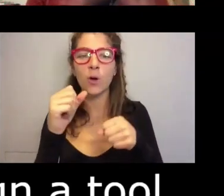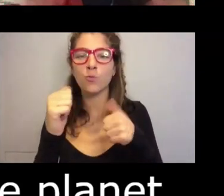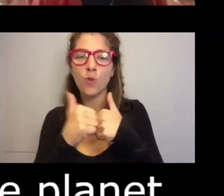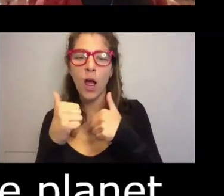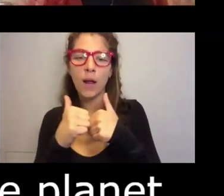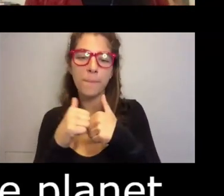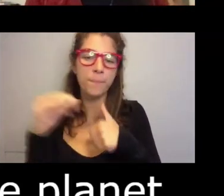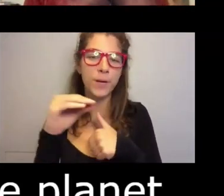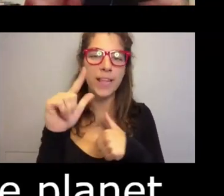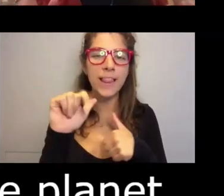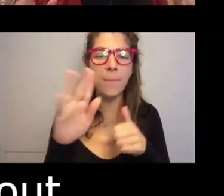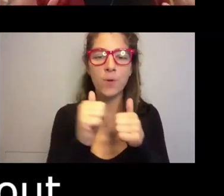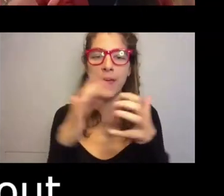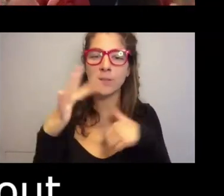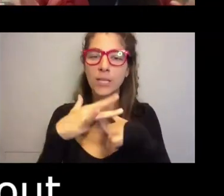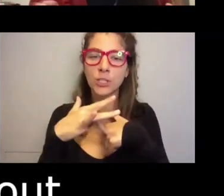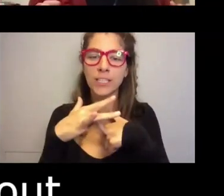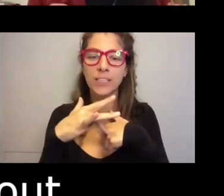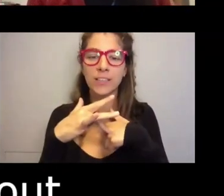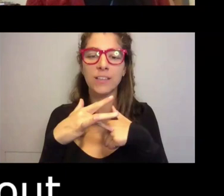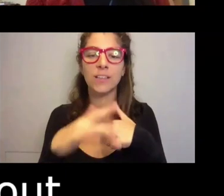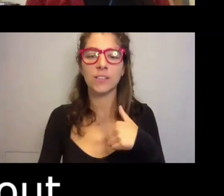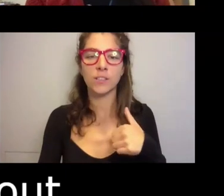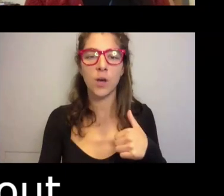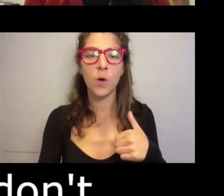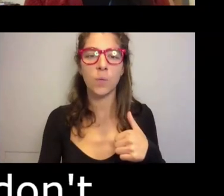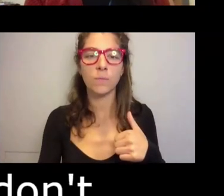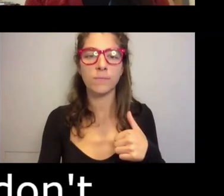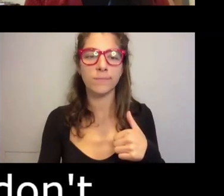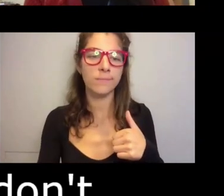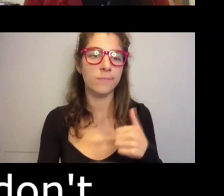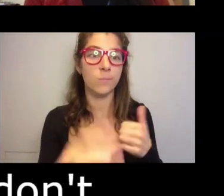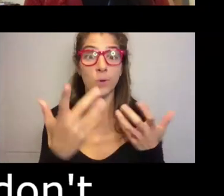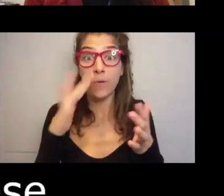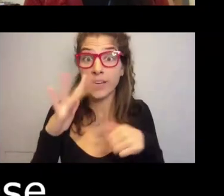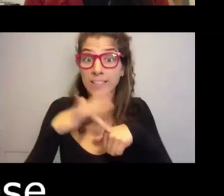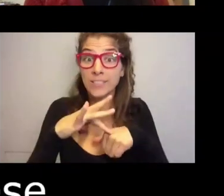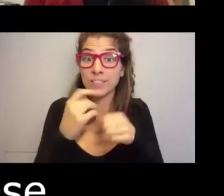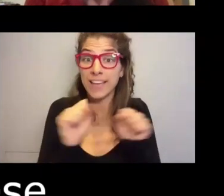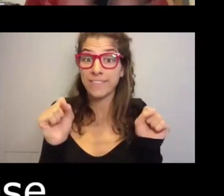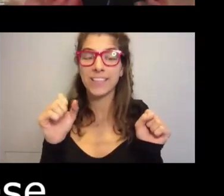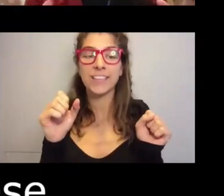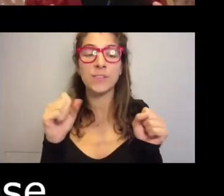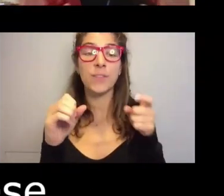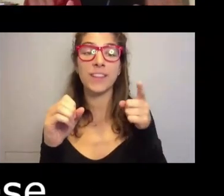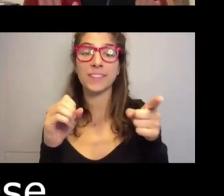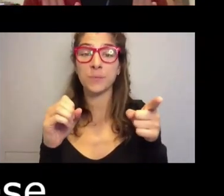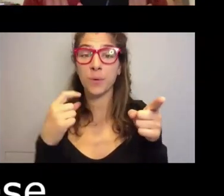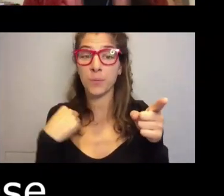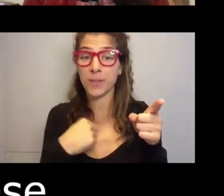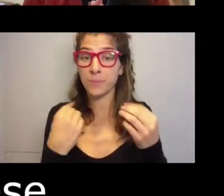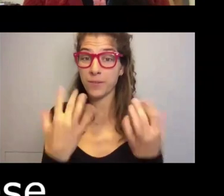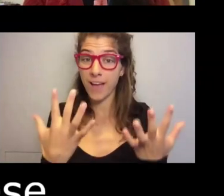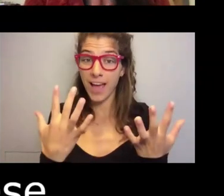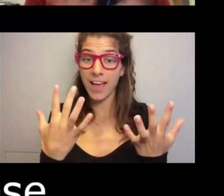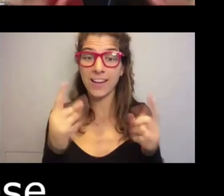lab without touching it, because we don't know if we can touch these materials safely. So this is what we